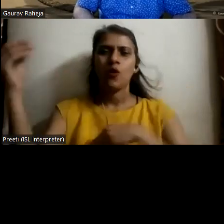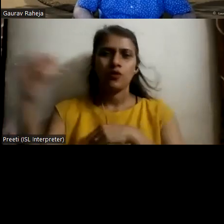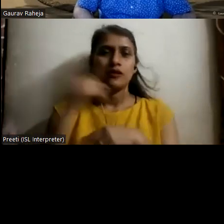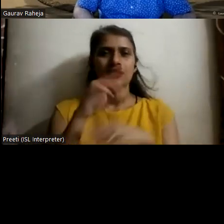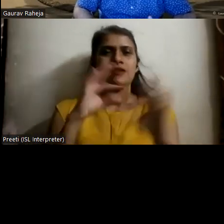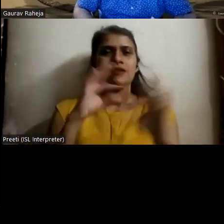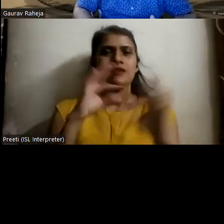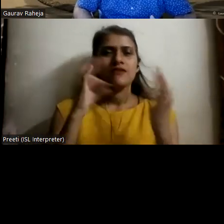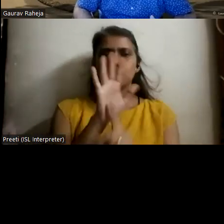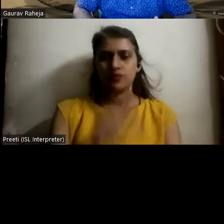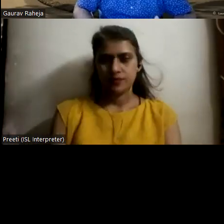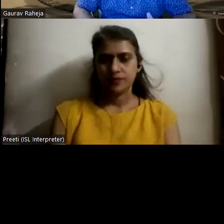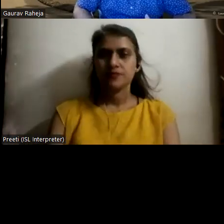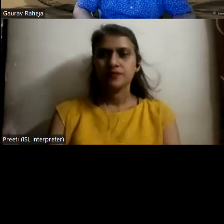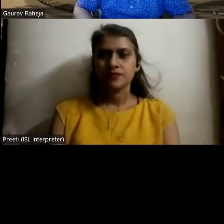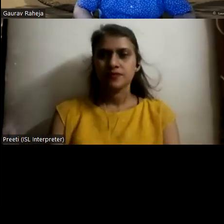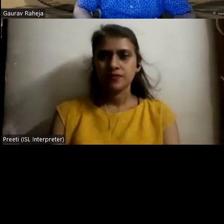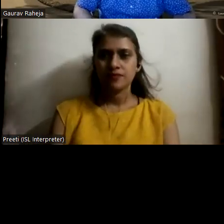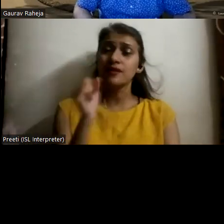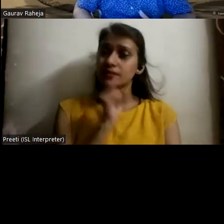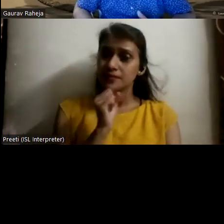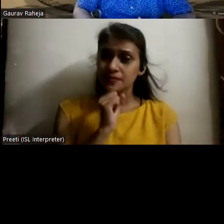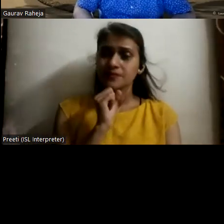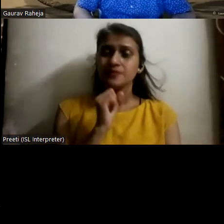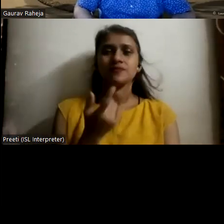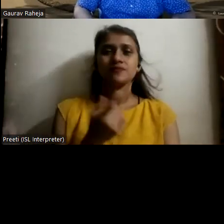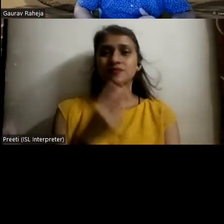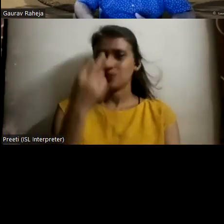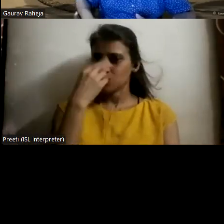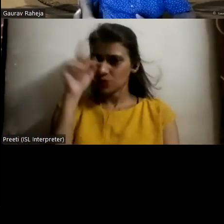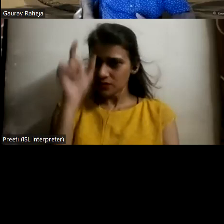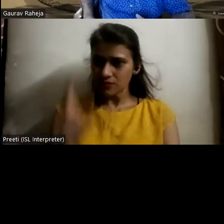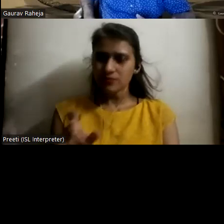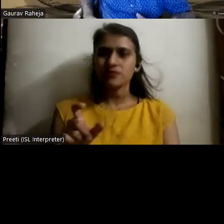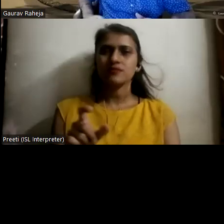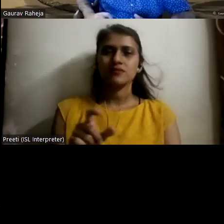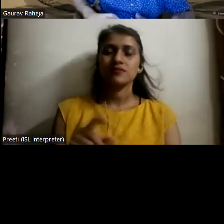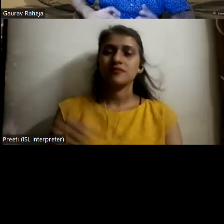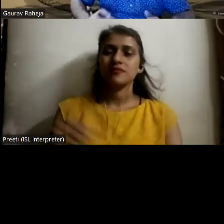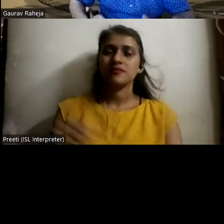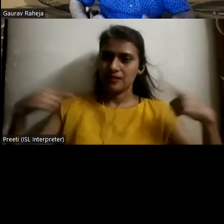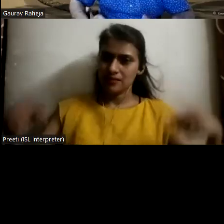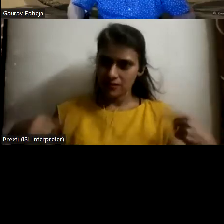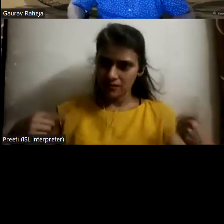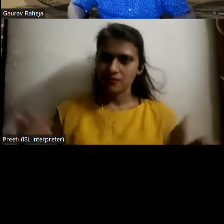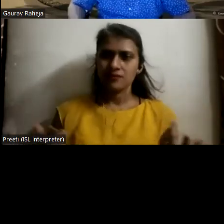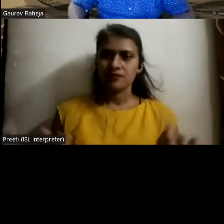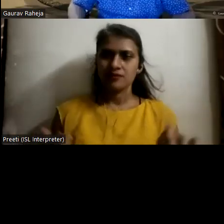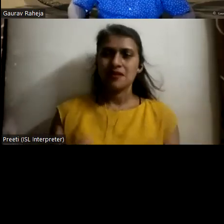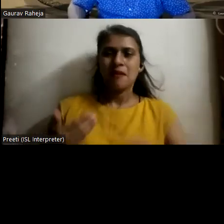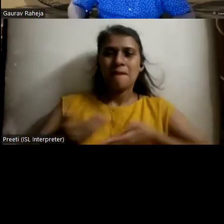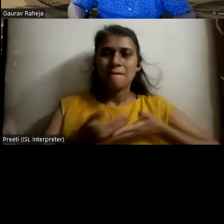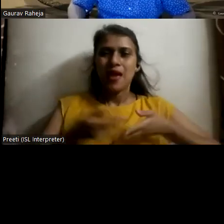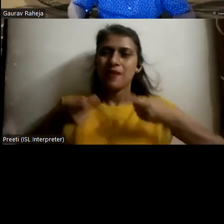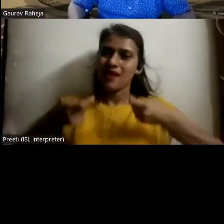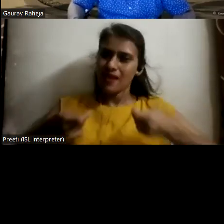picture, an adult, a vision impaired person, persons with crutches, with baby prams,